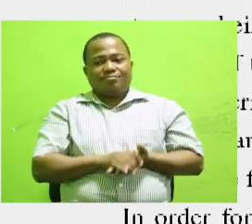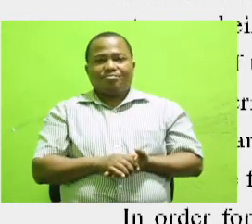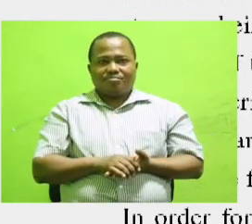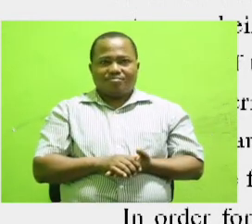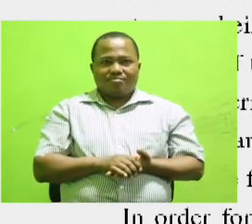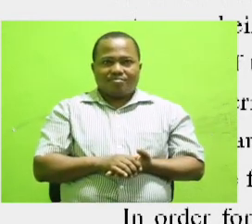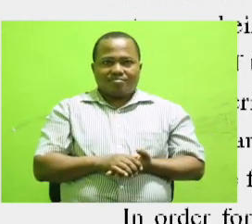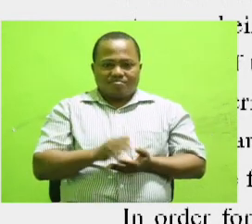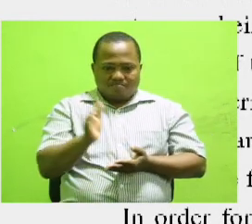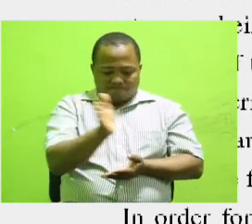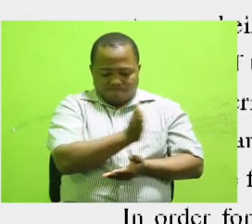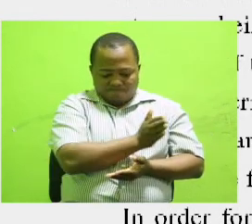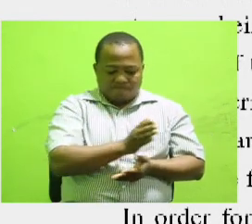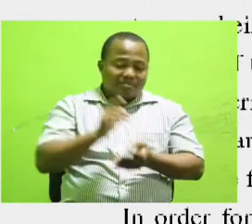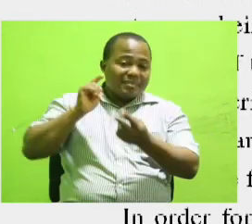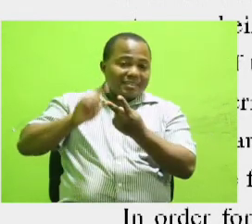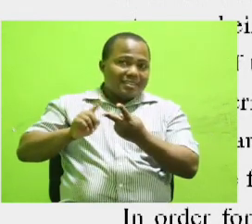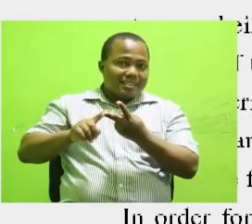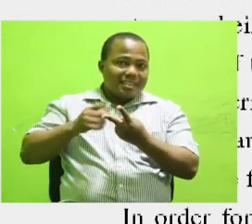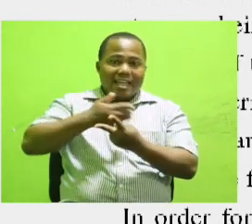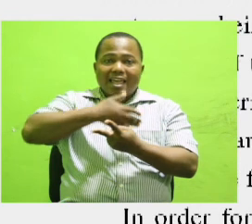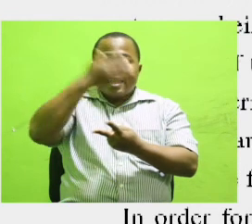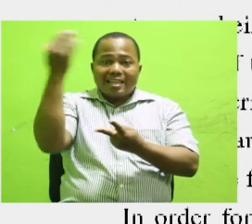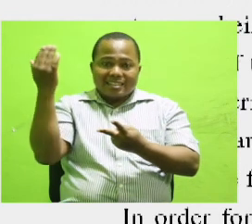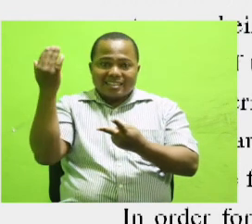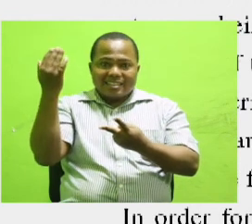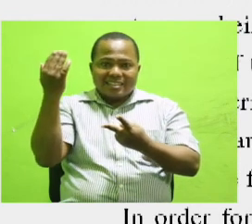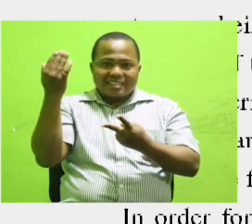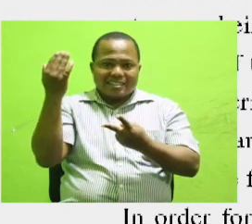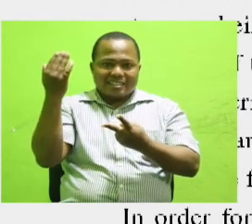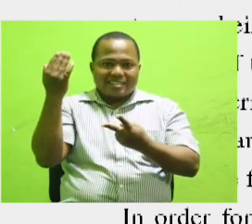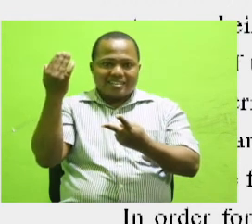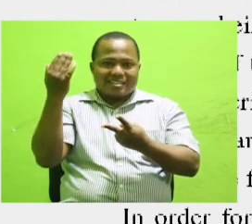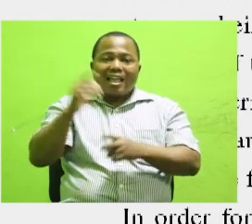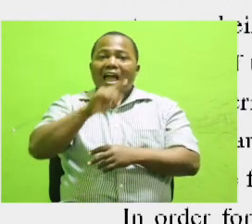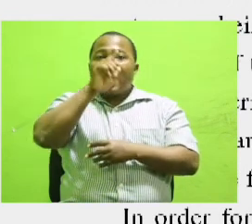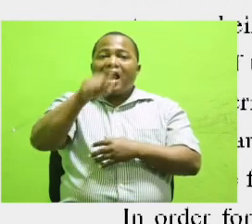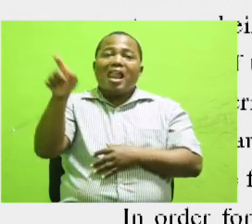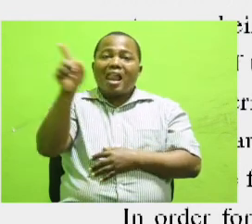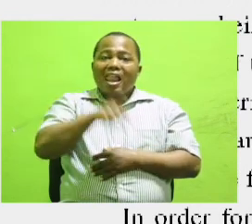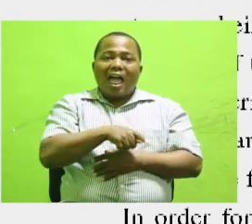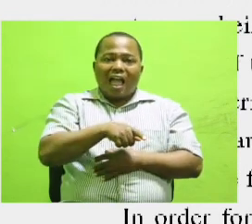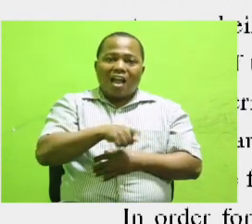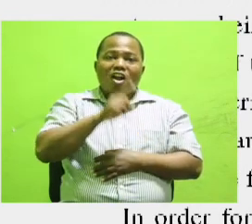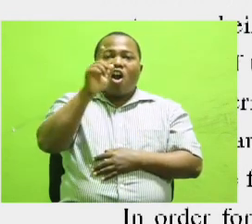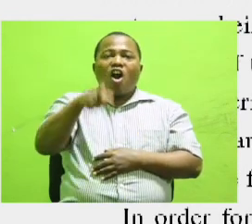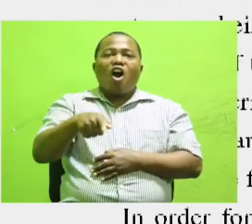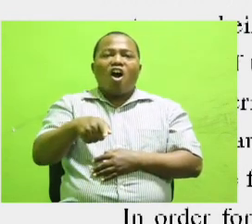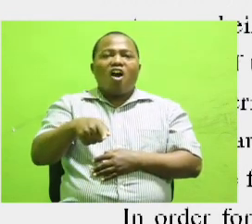government faces a lack of enough centers to take care of the people.